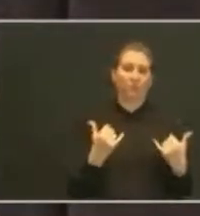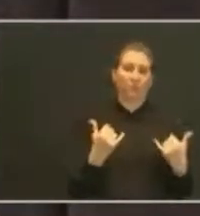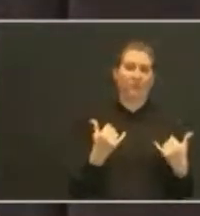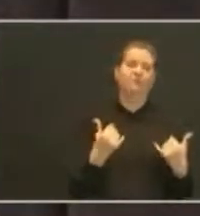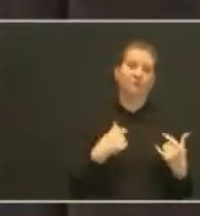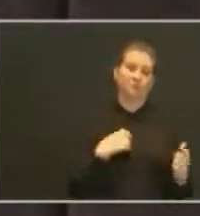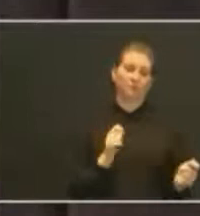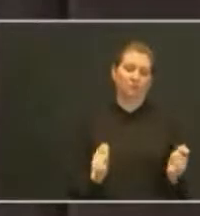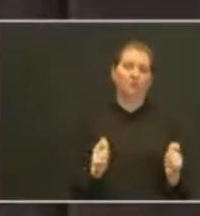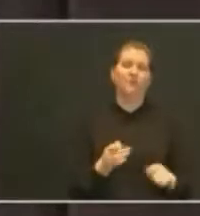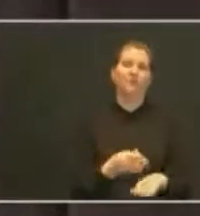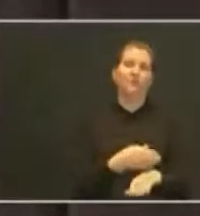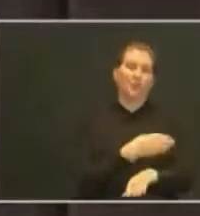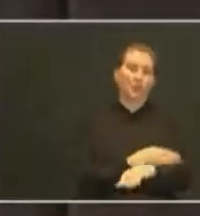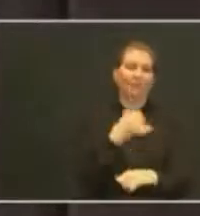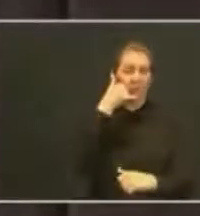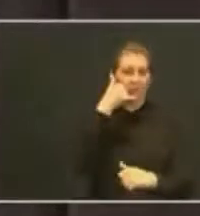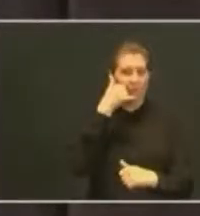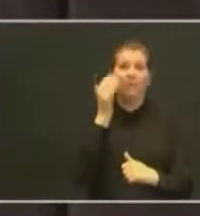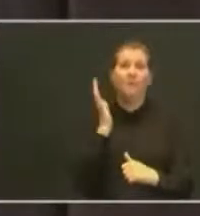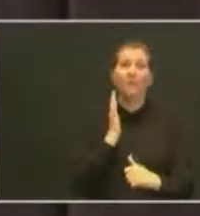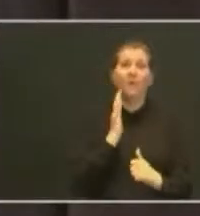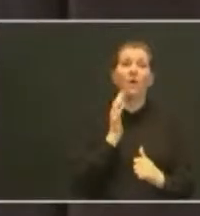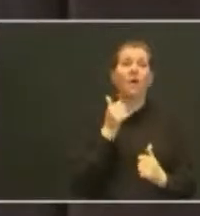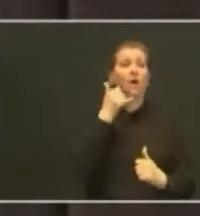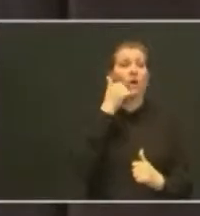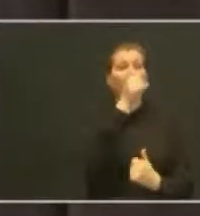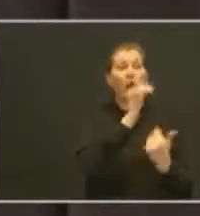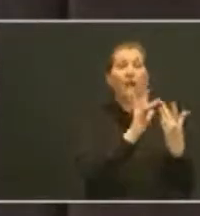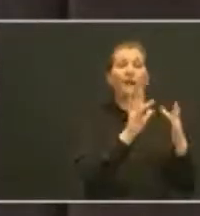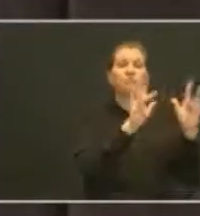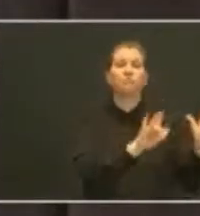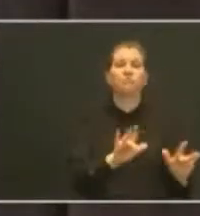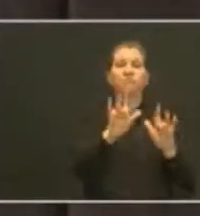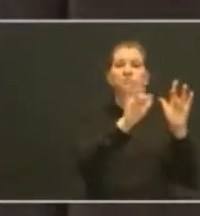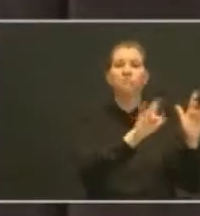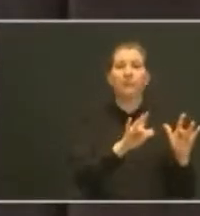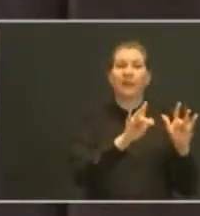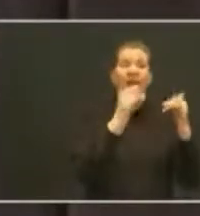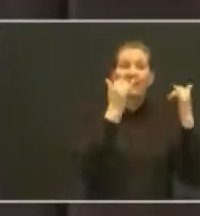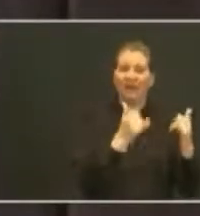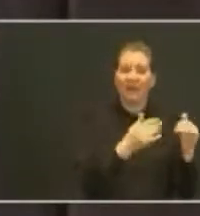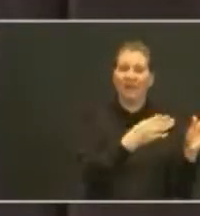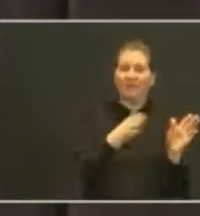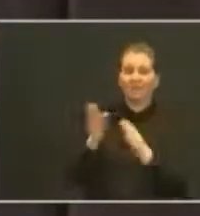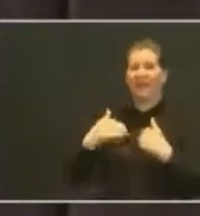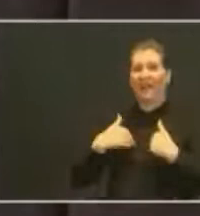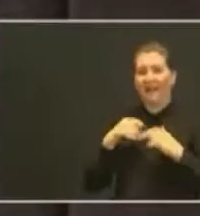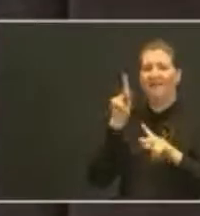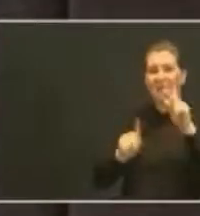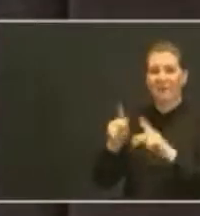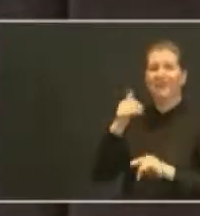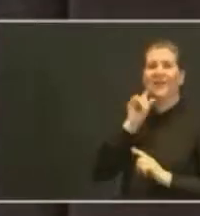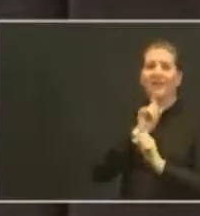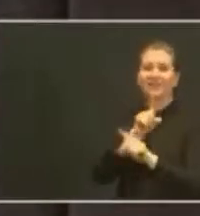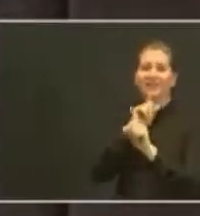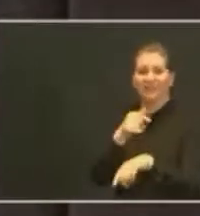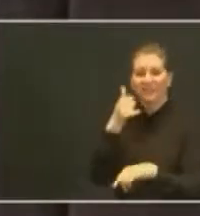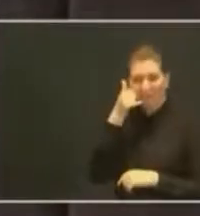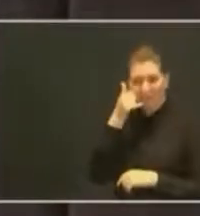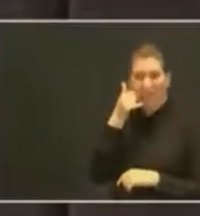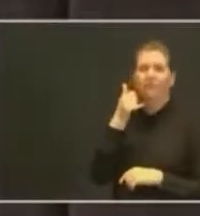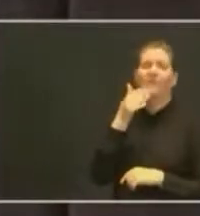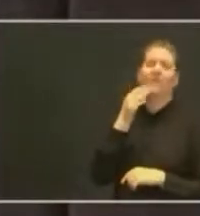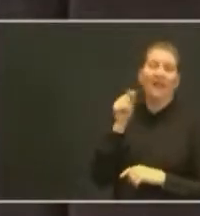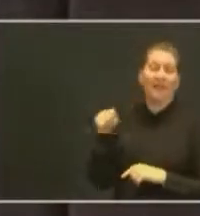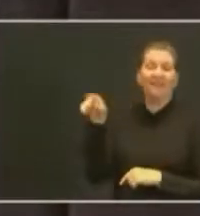going from automated to adding live individuals on the phone line to be able to help. And we're continuing to monitor it several